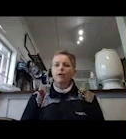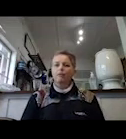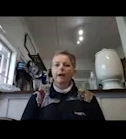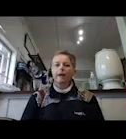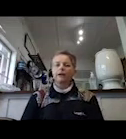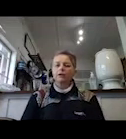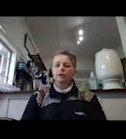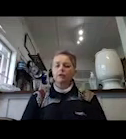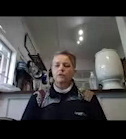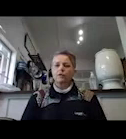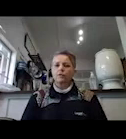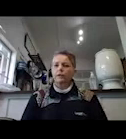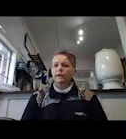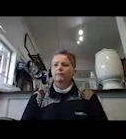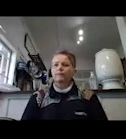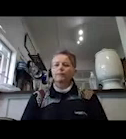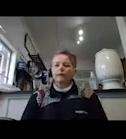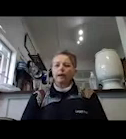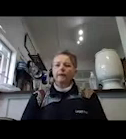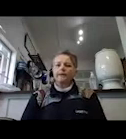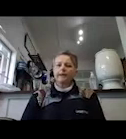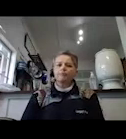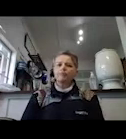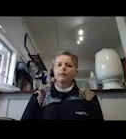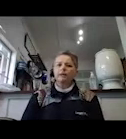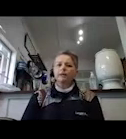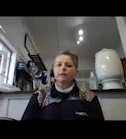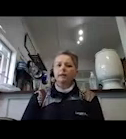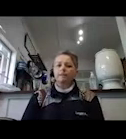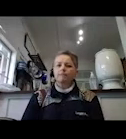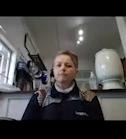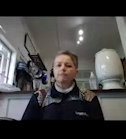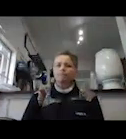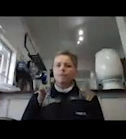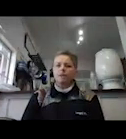somebody obey a notice or an order. An example is